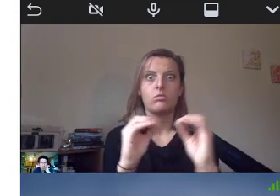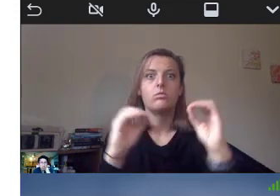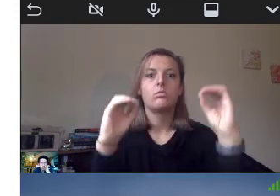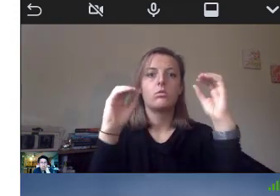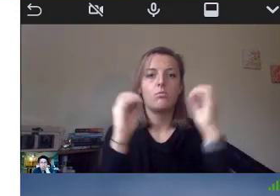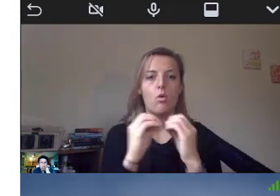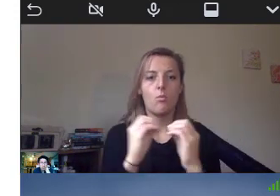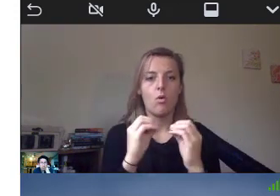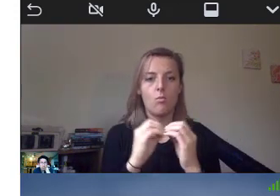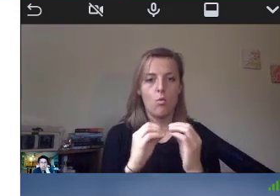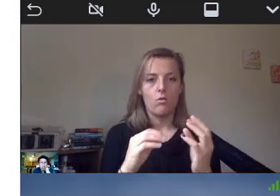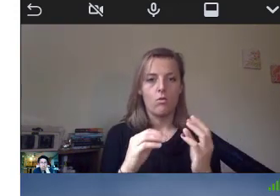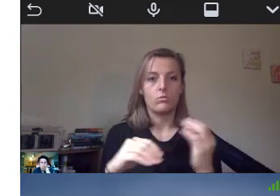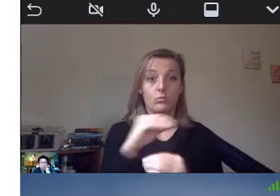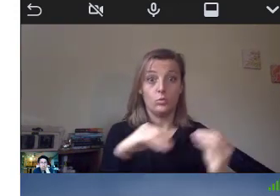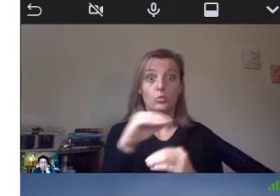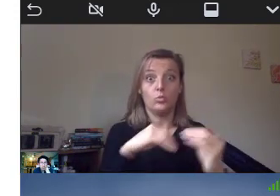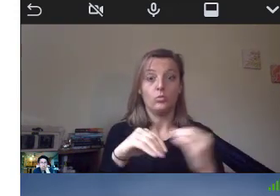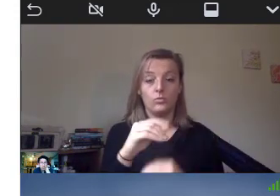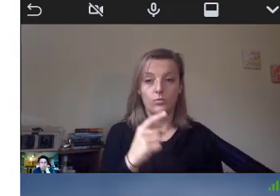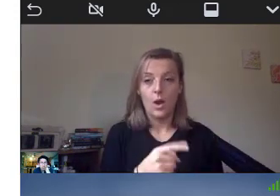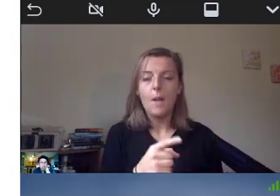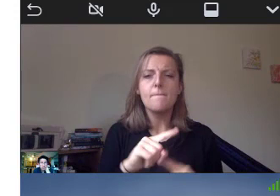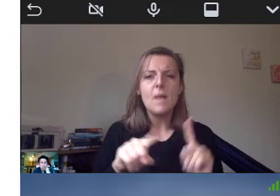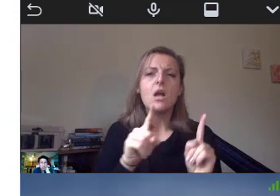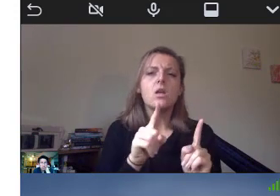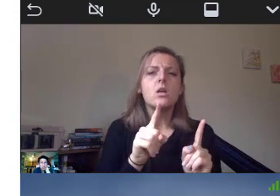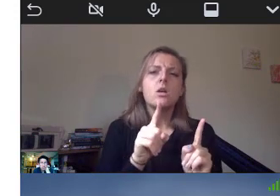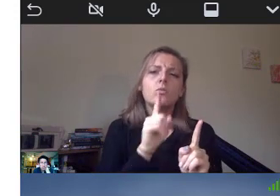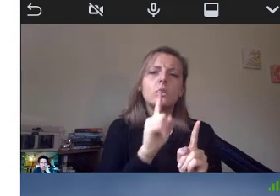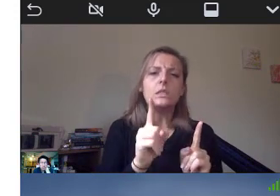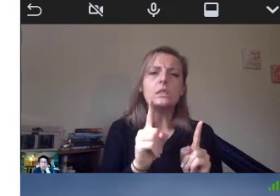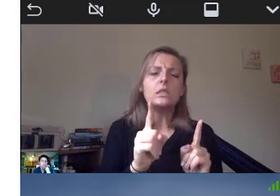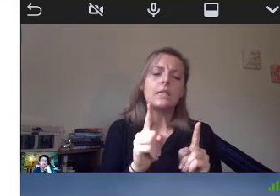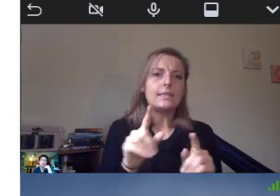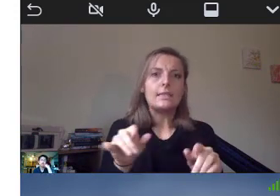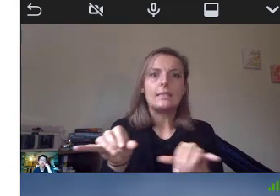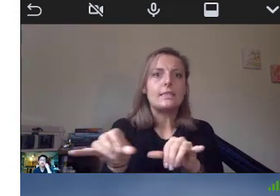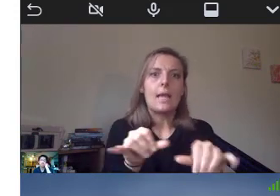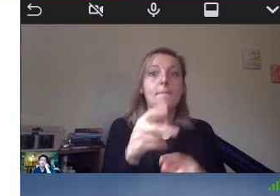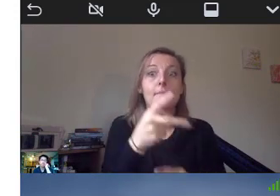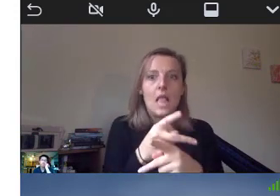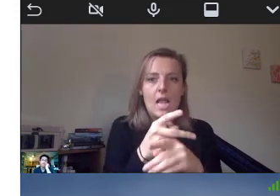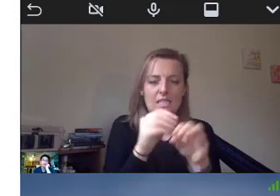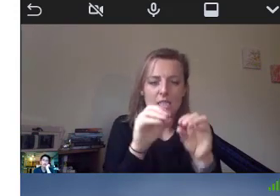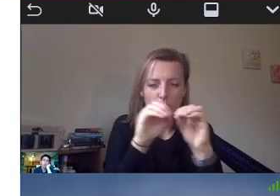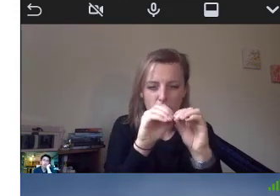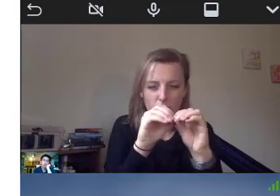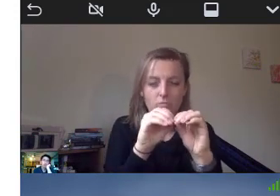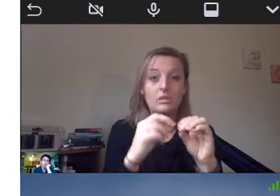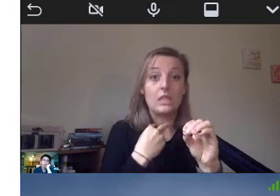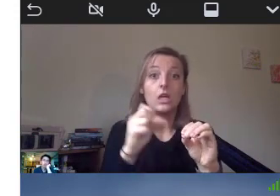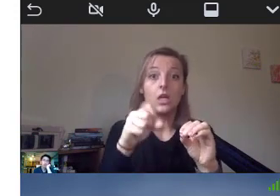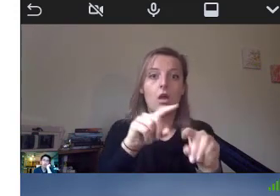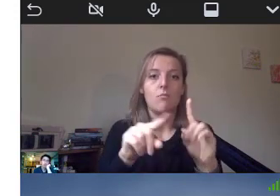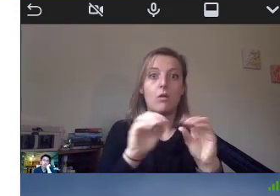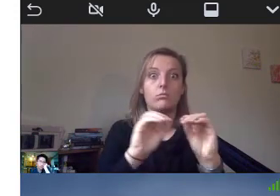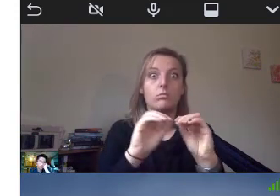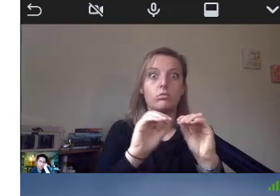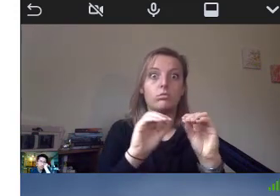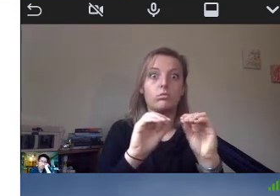But they're still sort of bound in the same place. They're vibrating around the same point. But as time increases, what happens